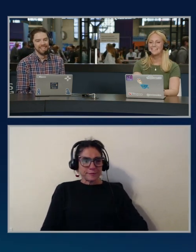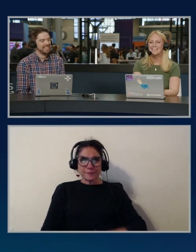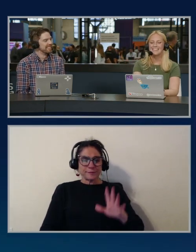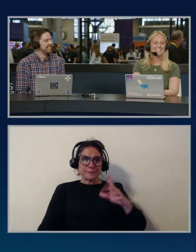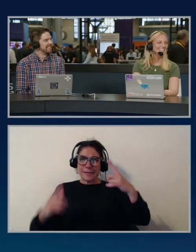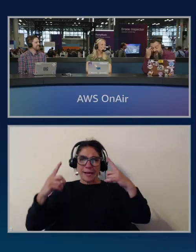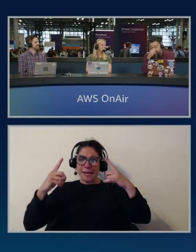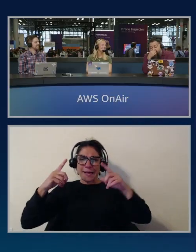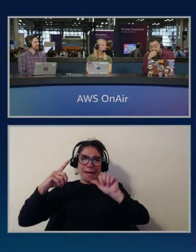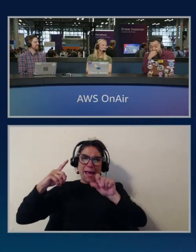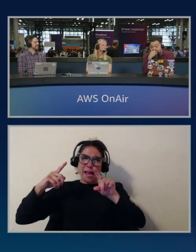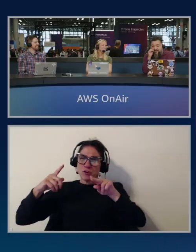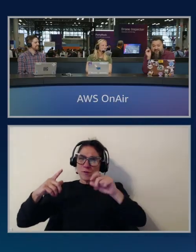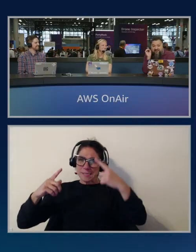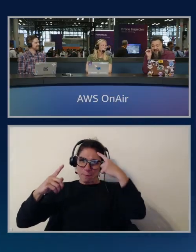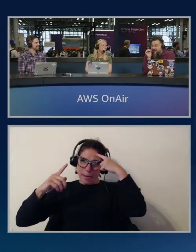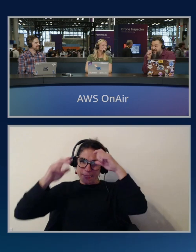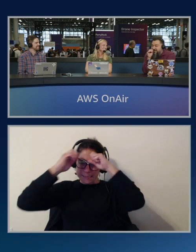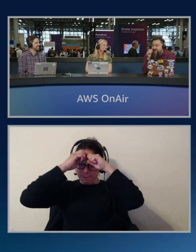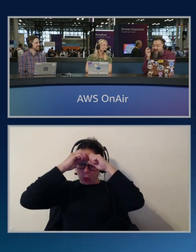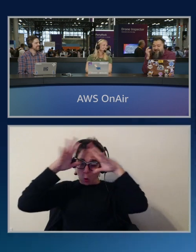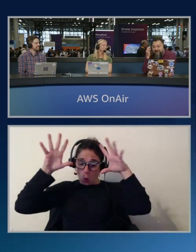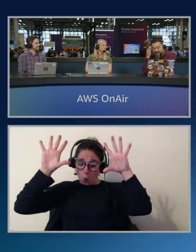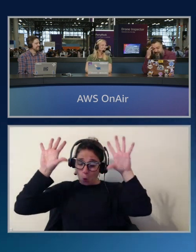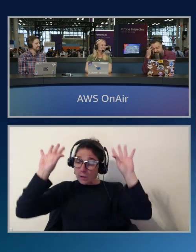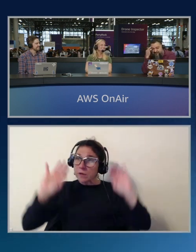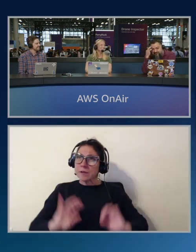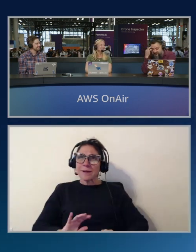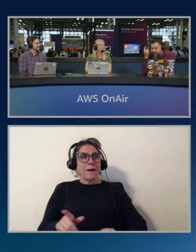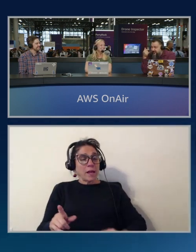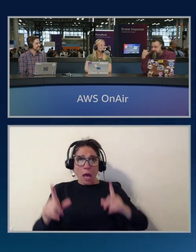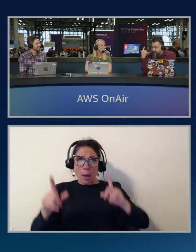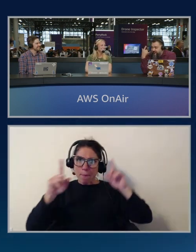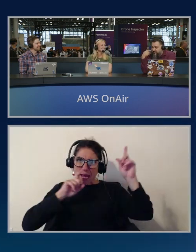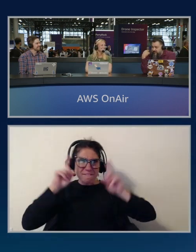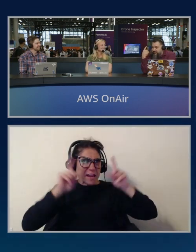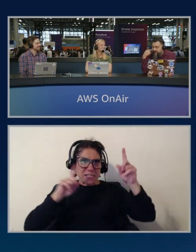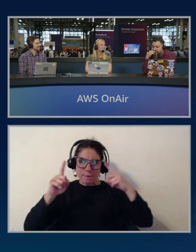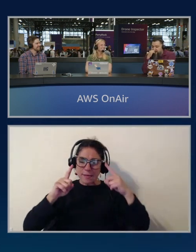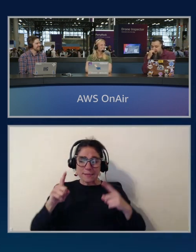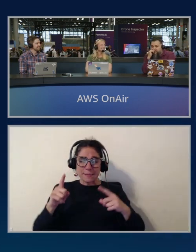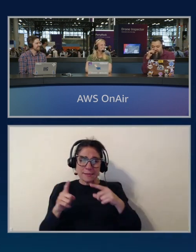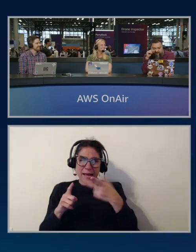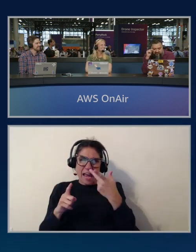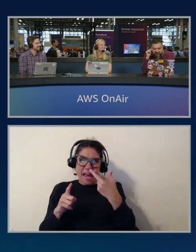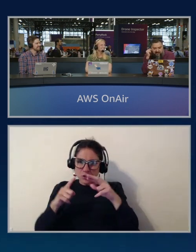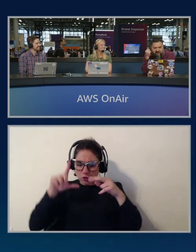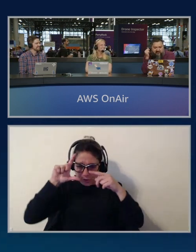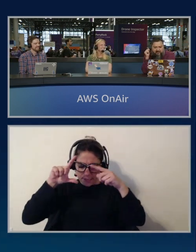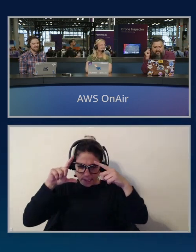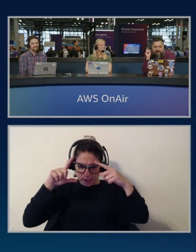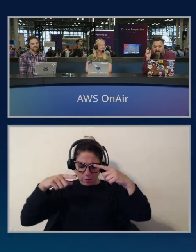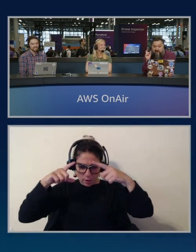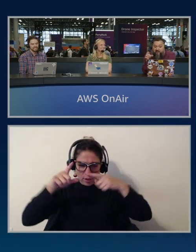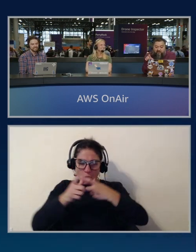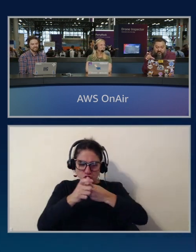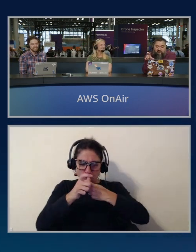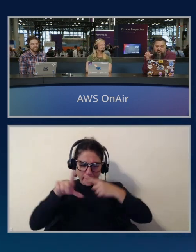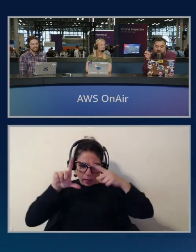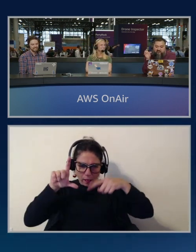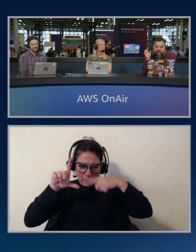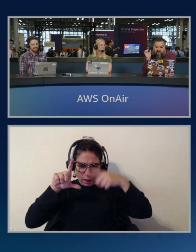Yeah, it's blown. Like, You keep making funny faces. I'm making funny faces because the little hamster wheel's going. I'm running out of grease at this point. But in